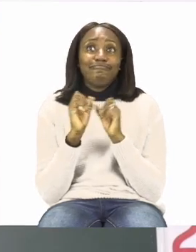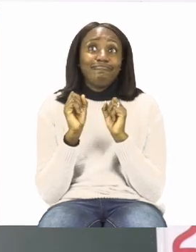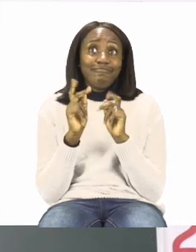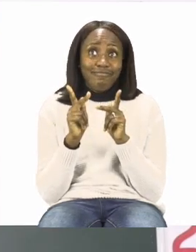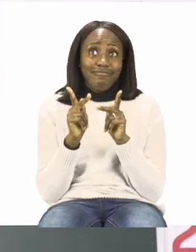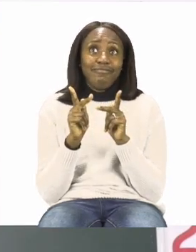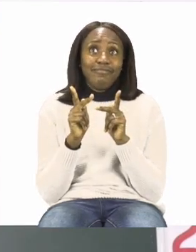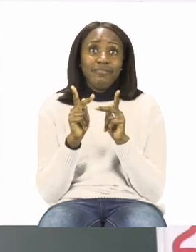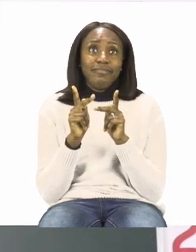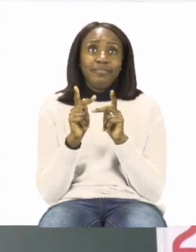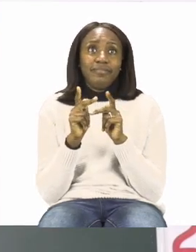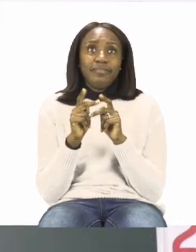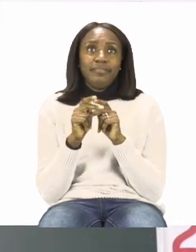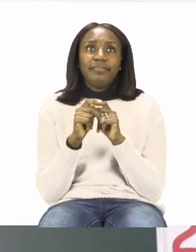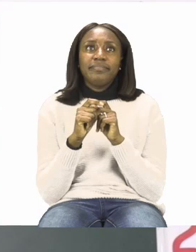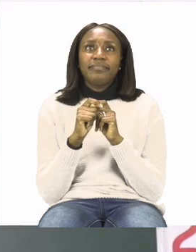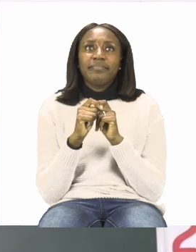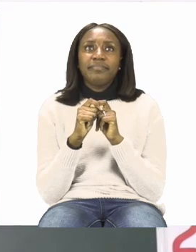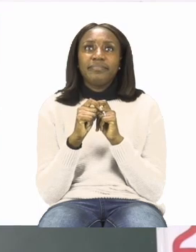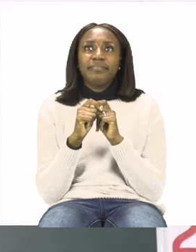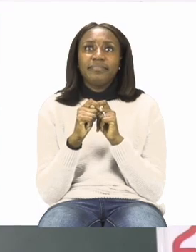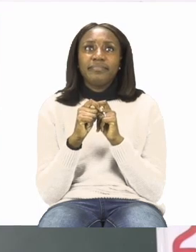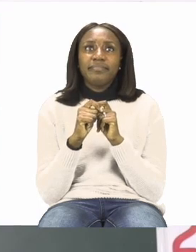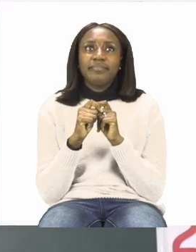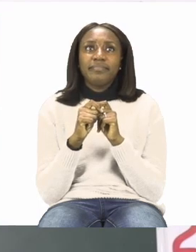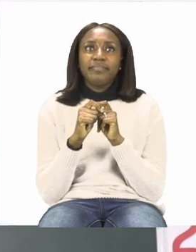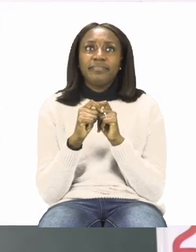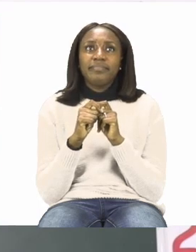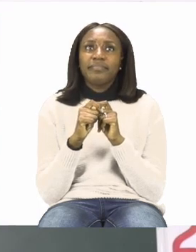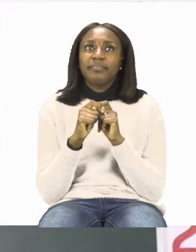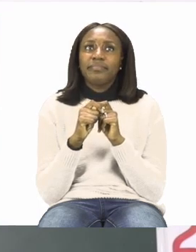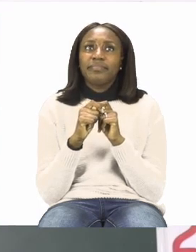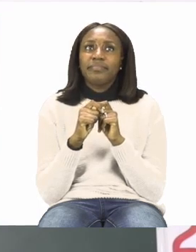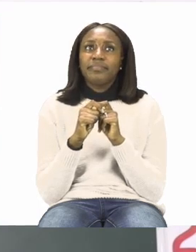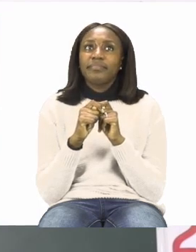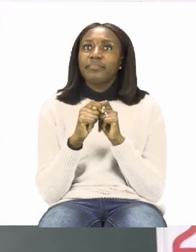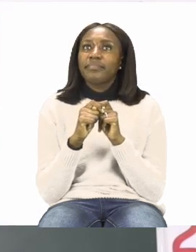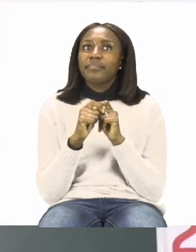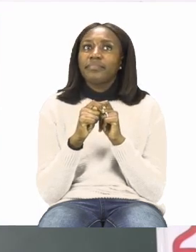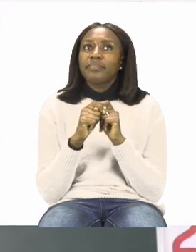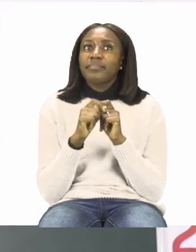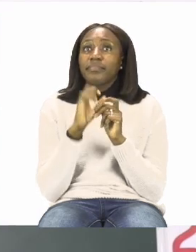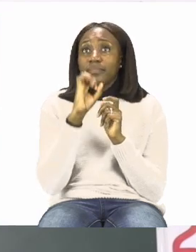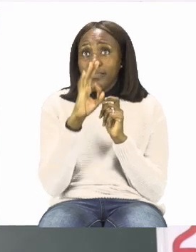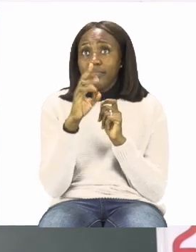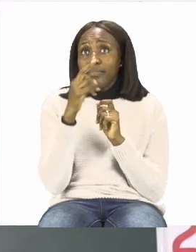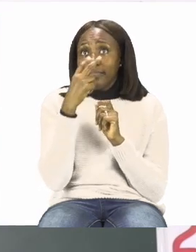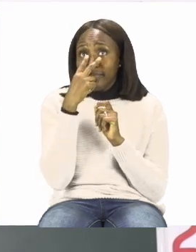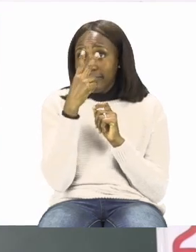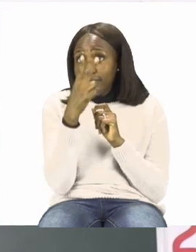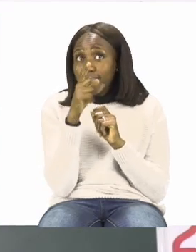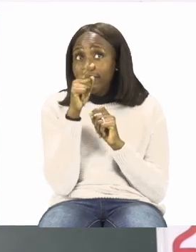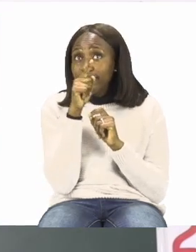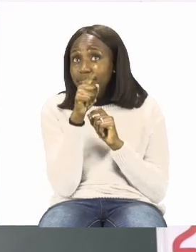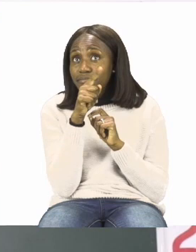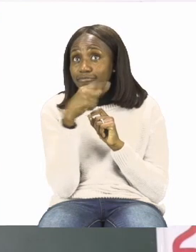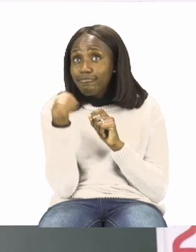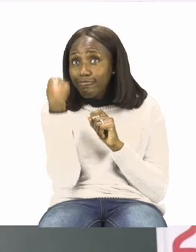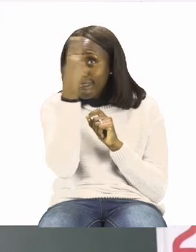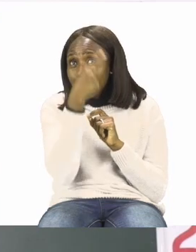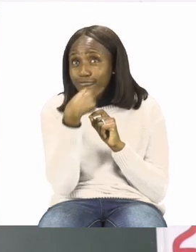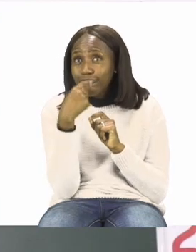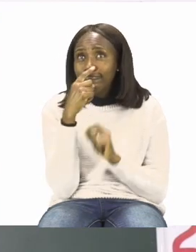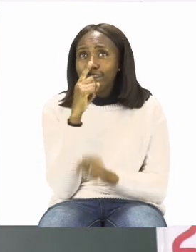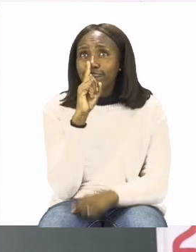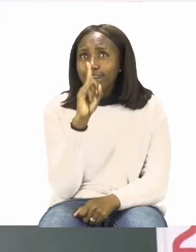Okay, now let's see. If we have to match this picture with the right